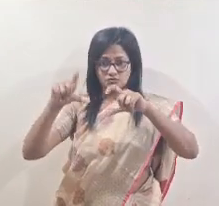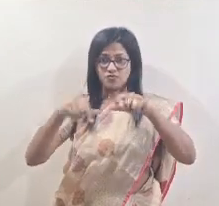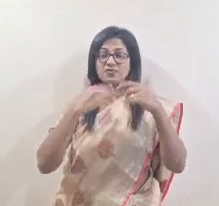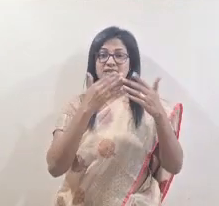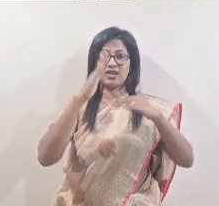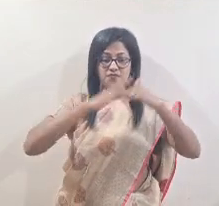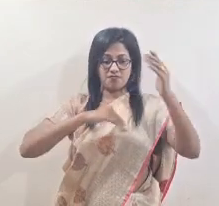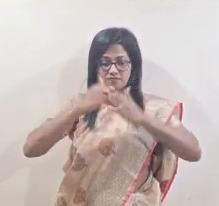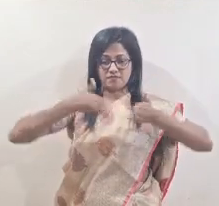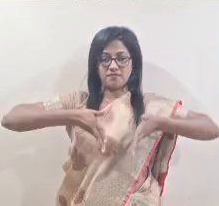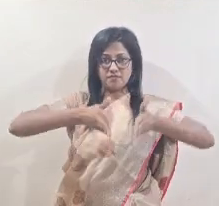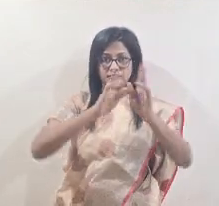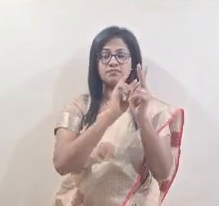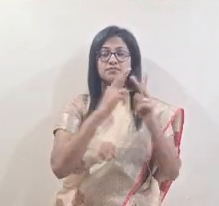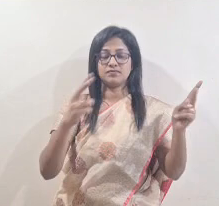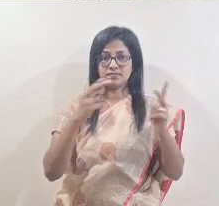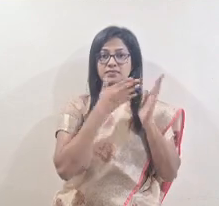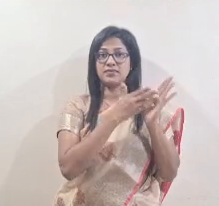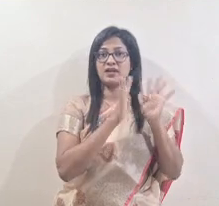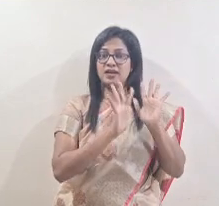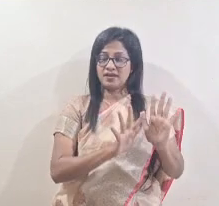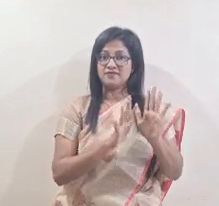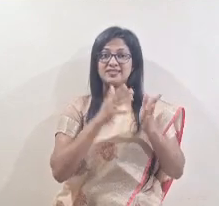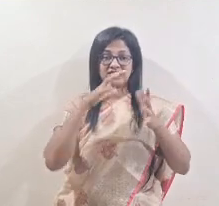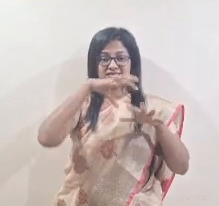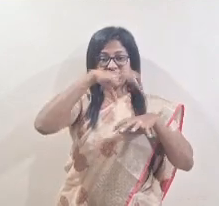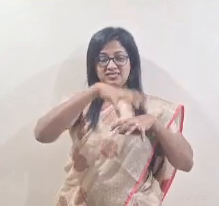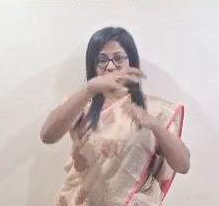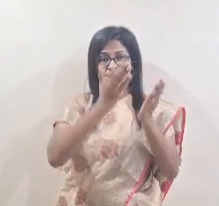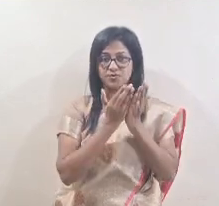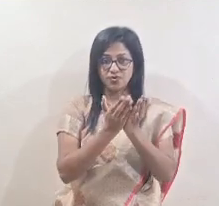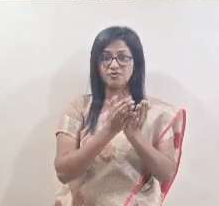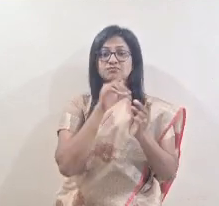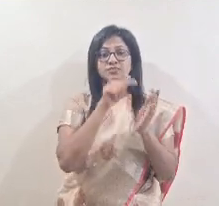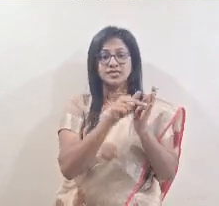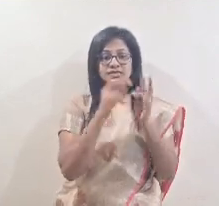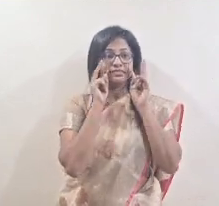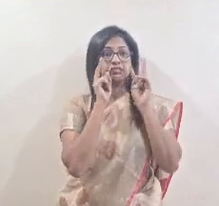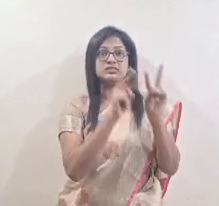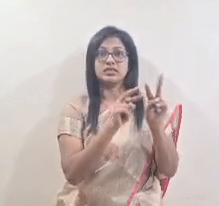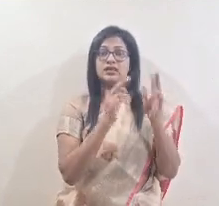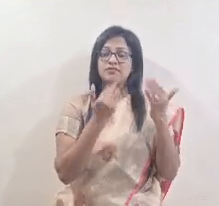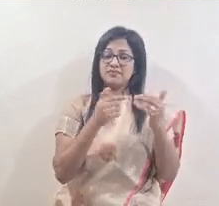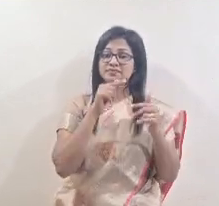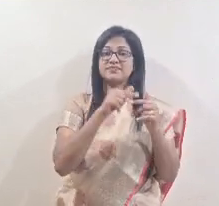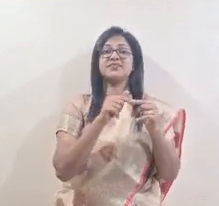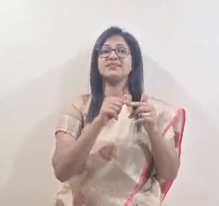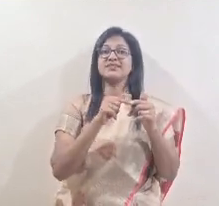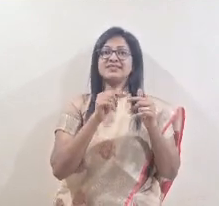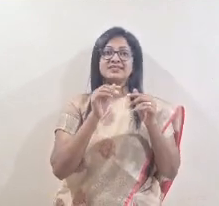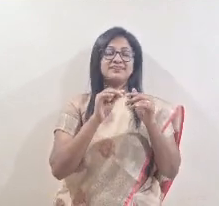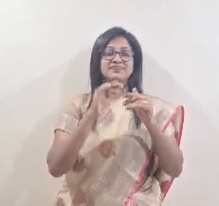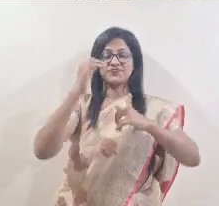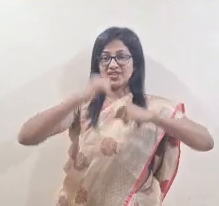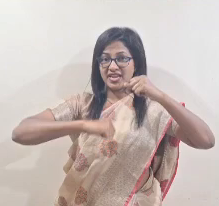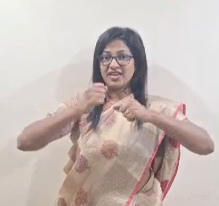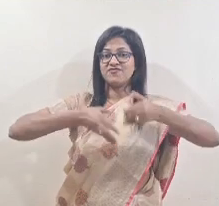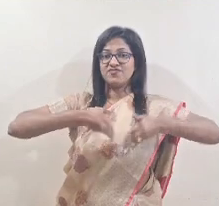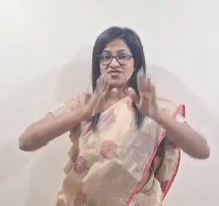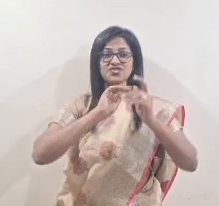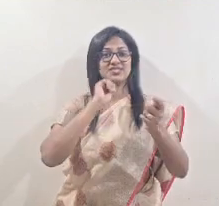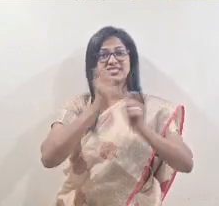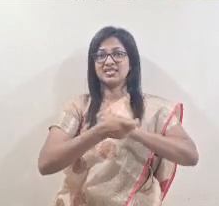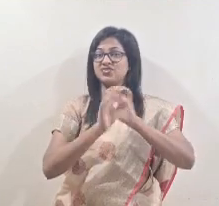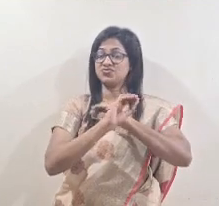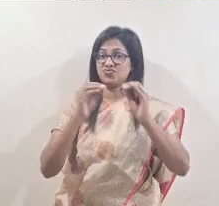existing infrastructure of that station, and it can be seen that there has been no sort of infrastructure improvement